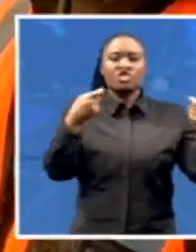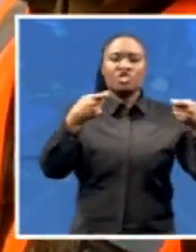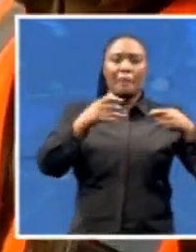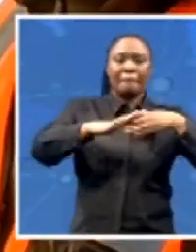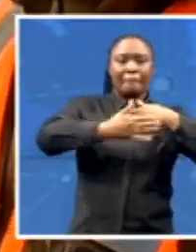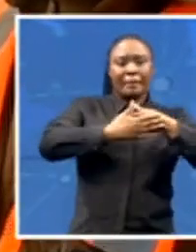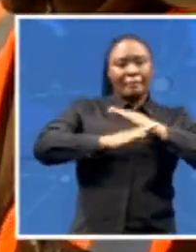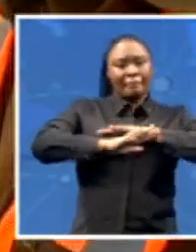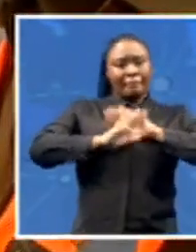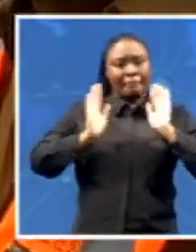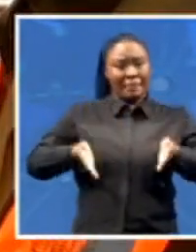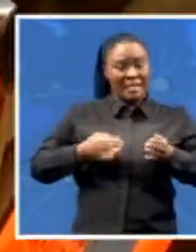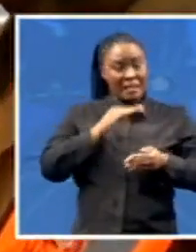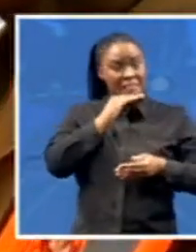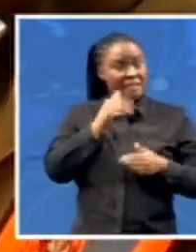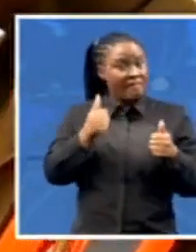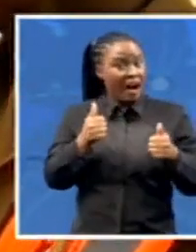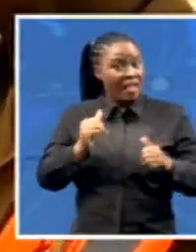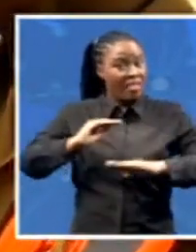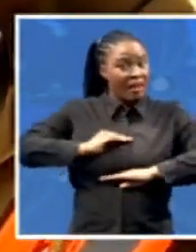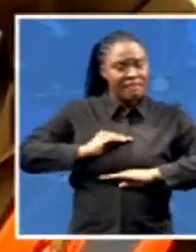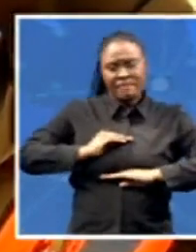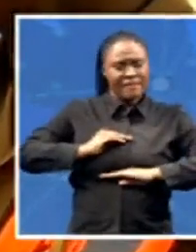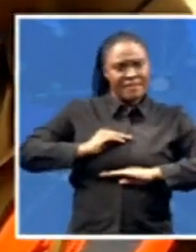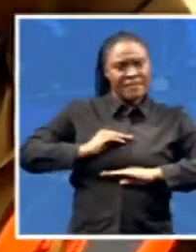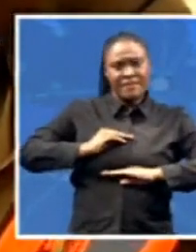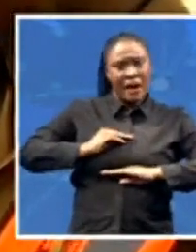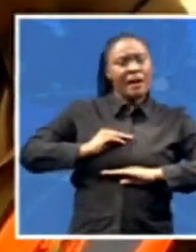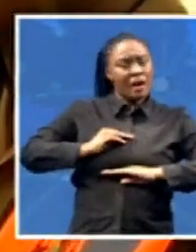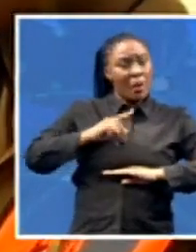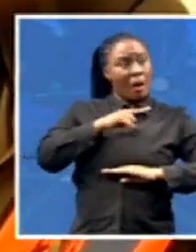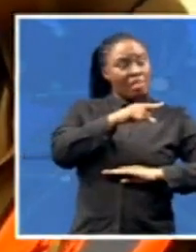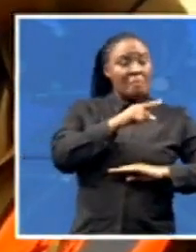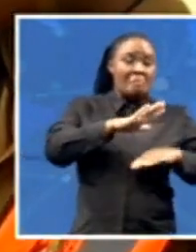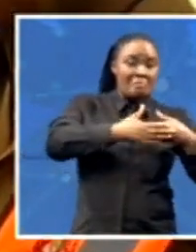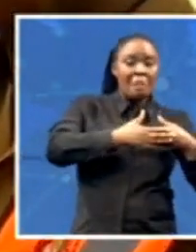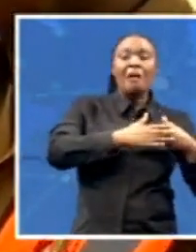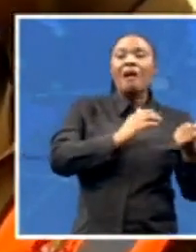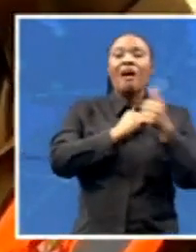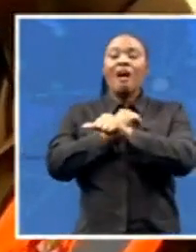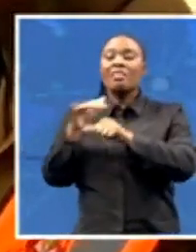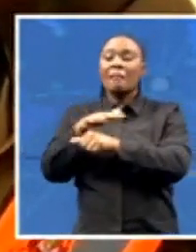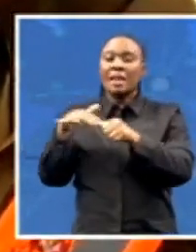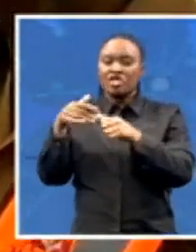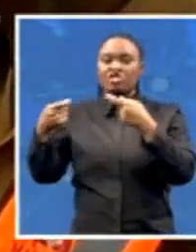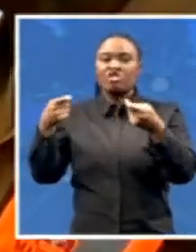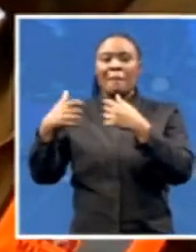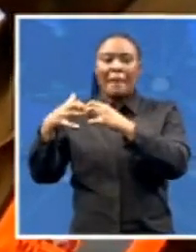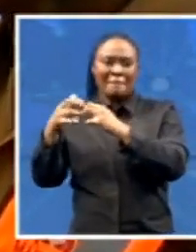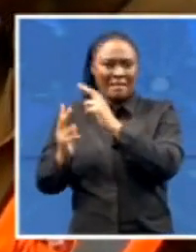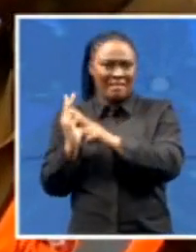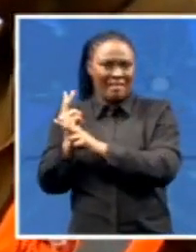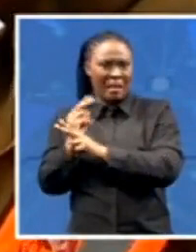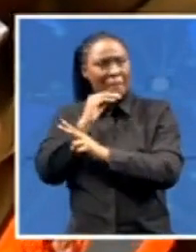certain extent, because they can very well go open another shop somewhere else and do the very same thing. In that case, there's no lesson learned. That's why I'm